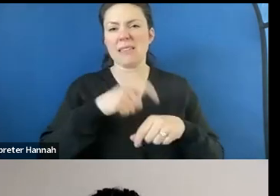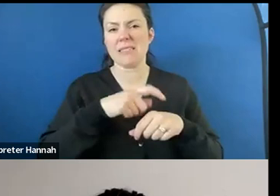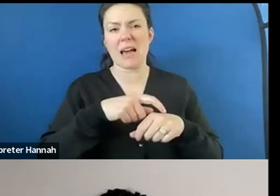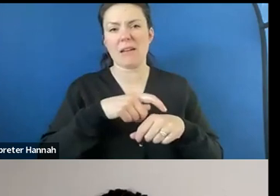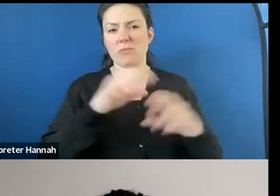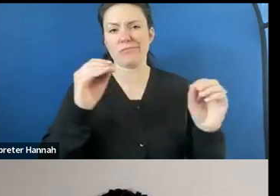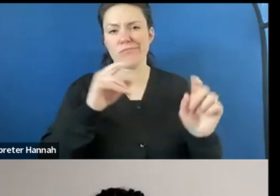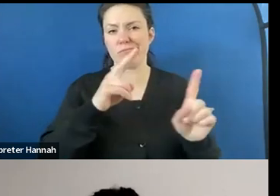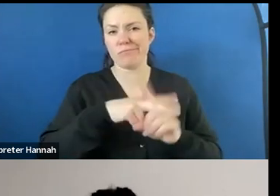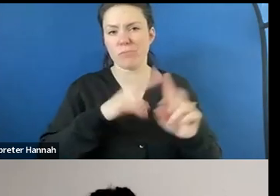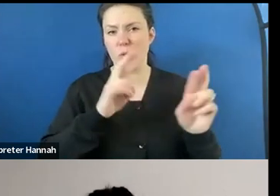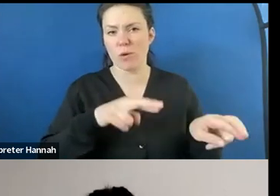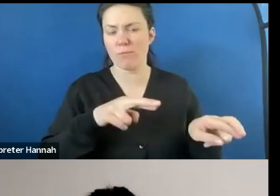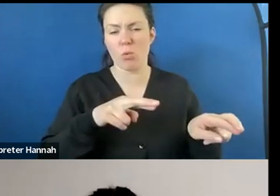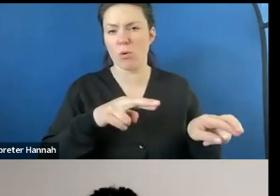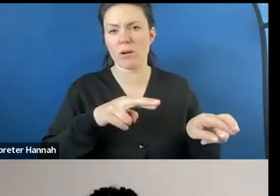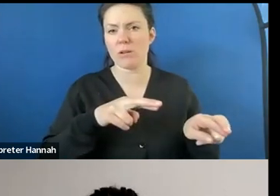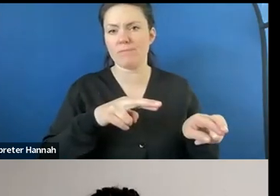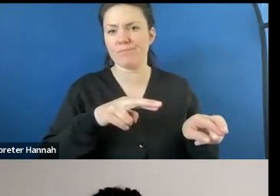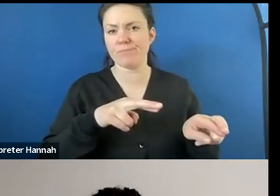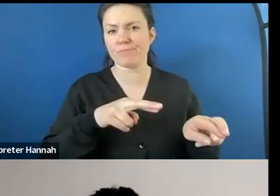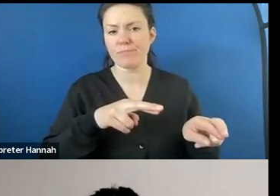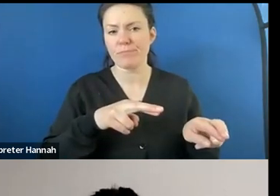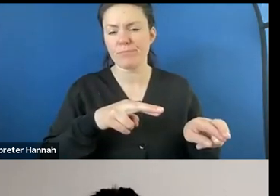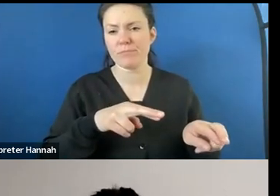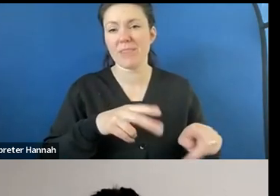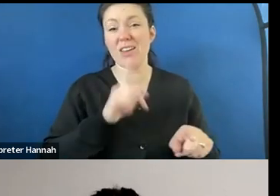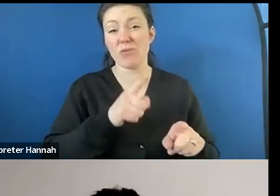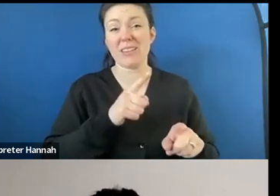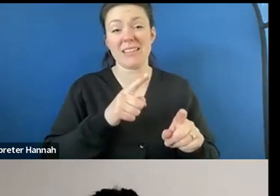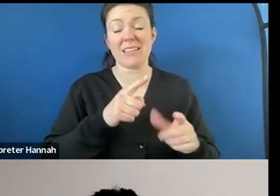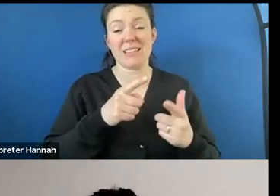they get reported, it's a waiting process.